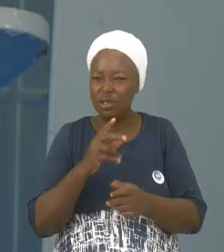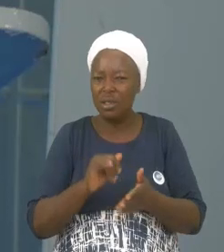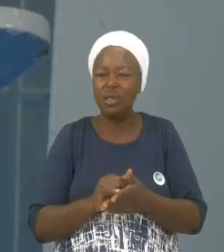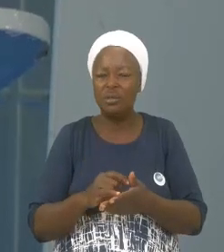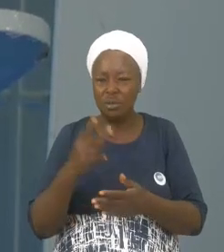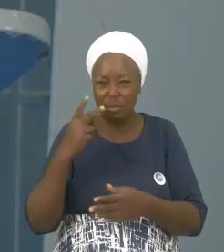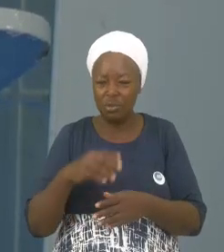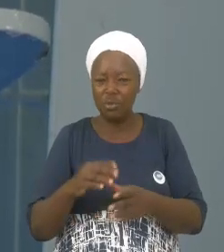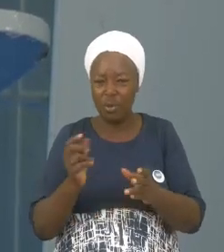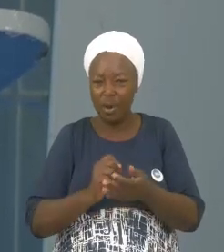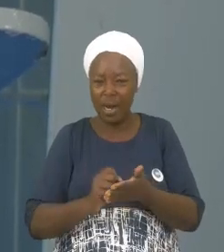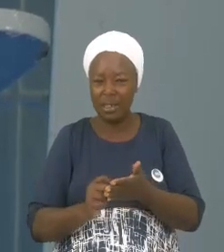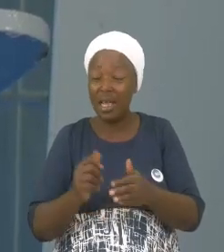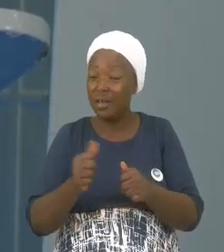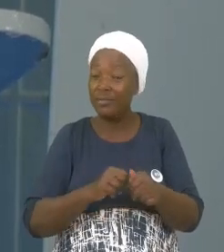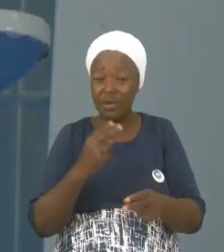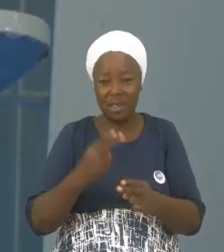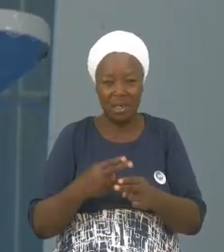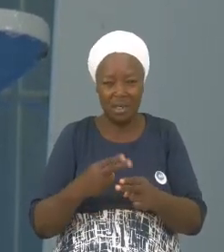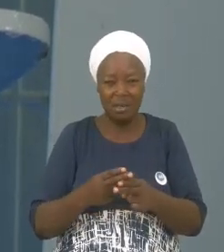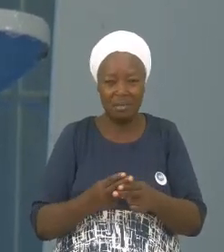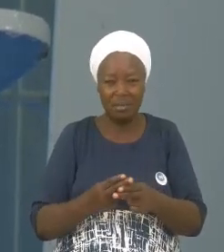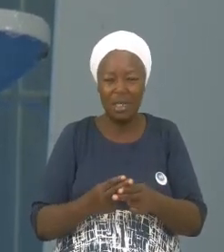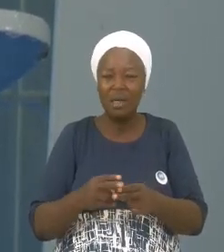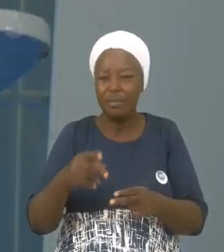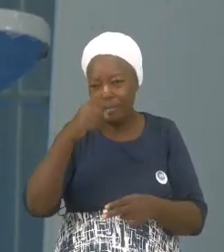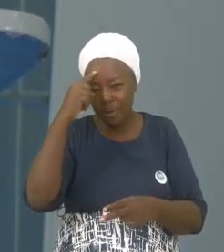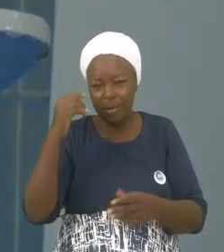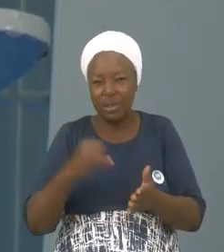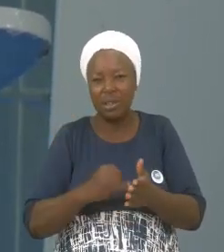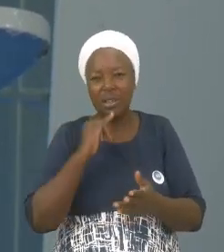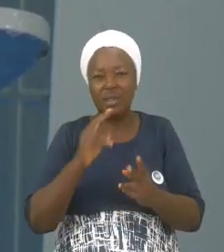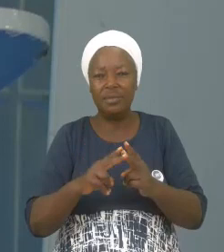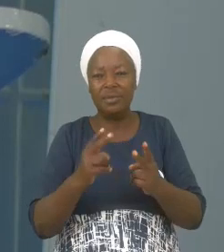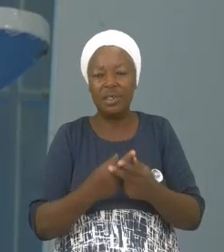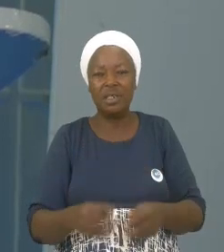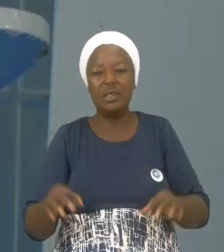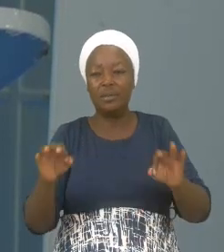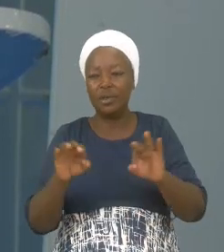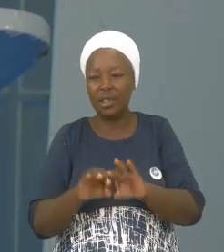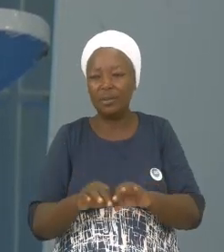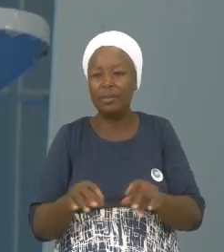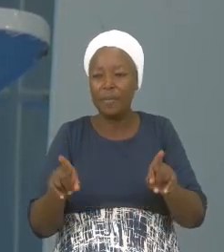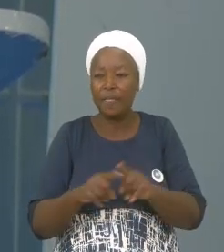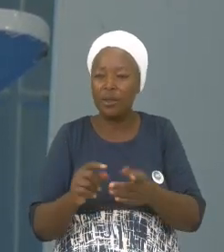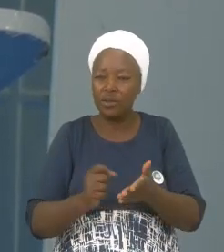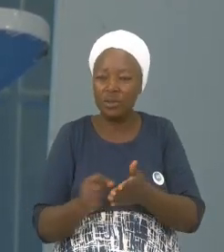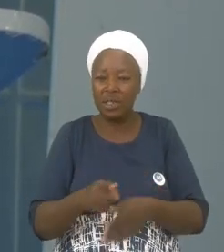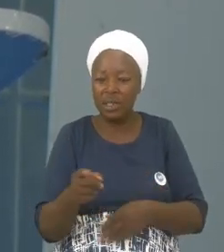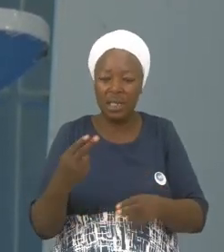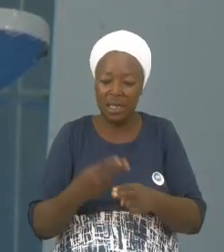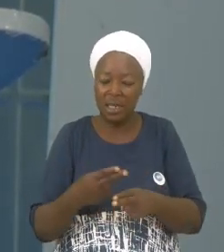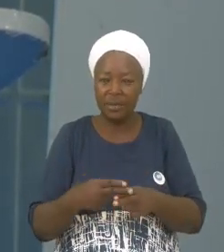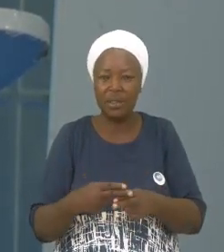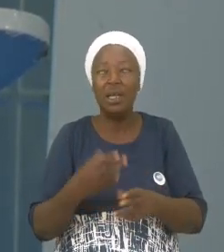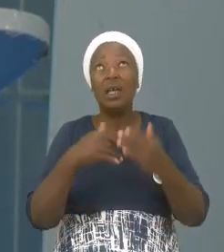everyone, because it is very important. As we are writing their names now, heaven is writing their names